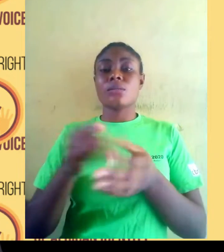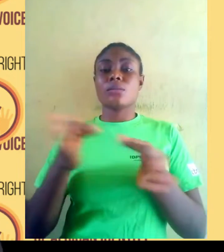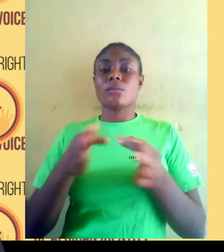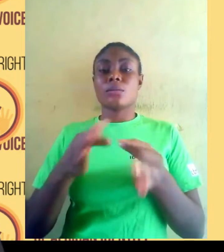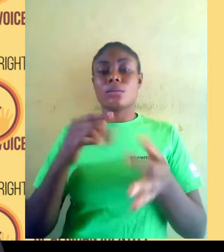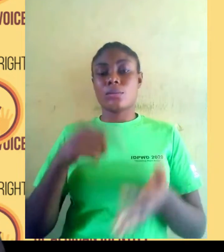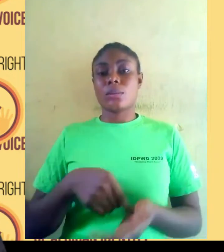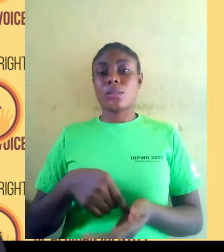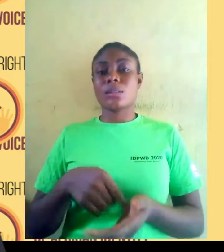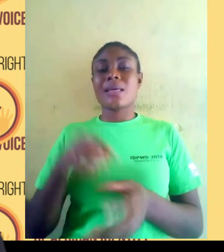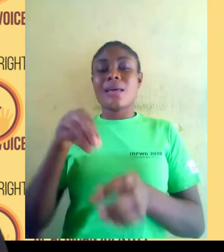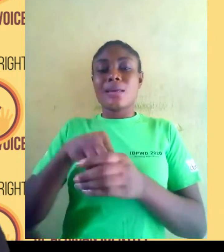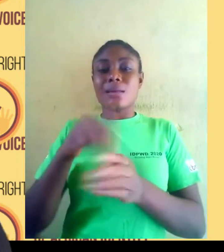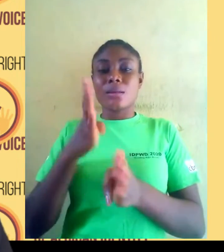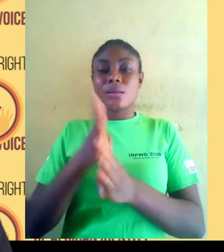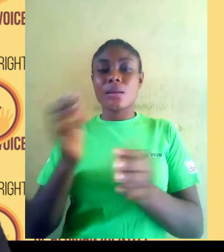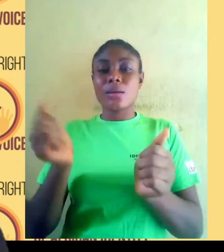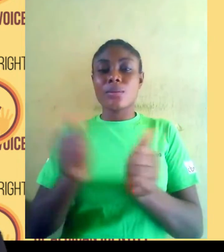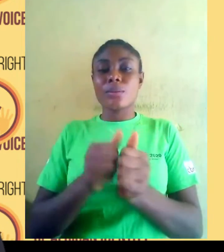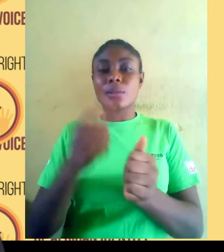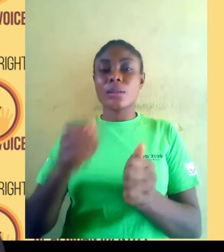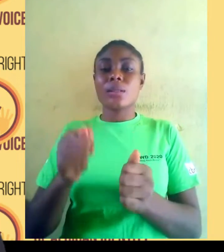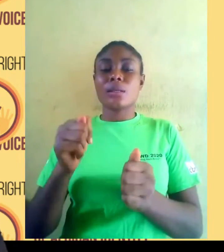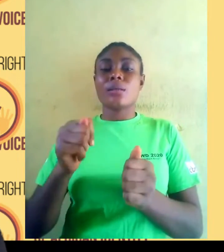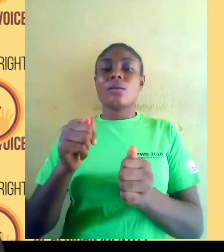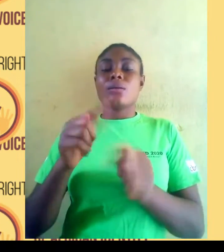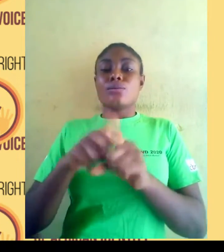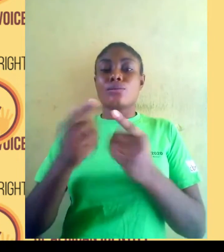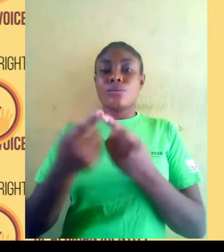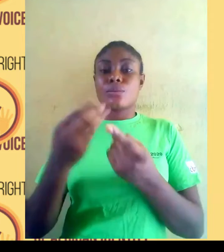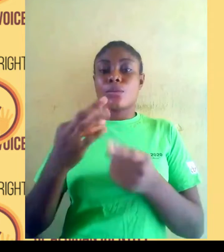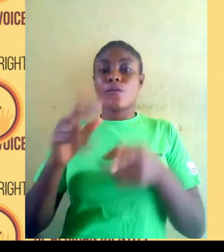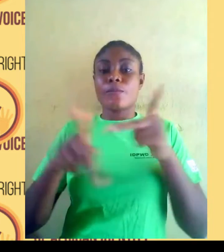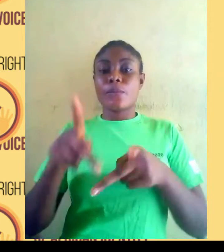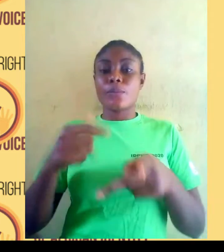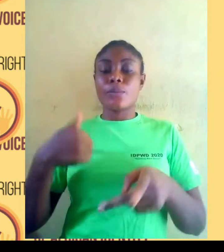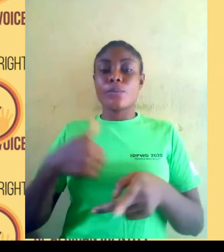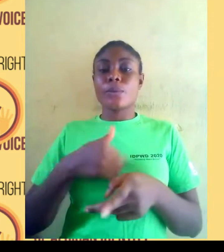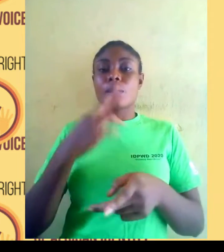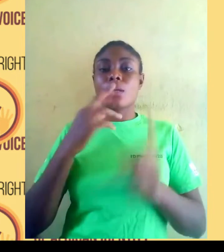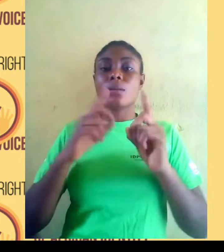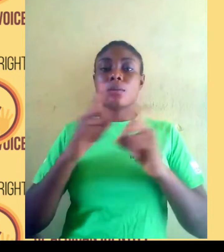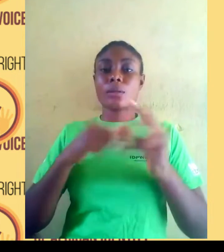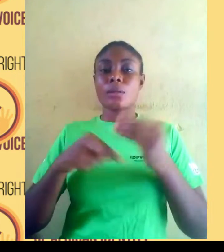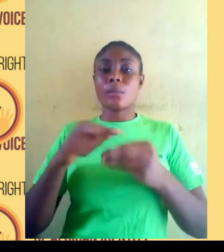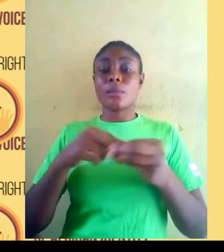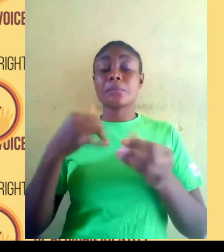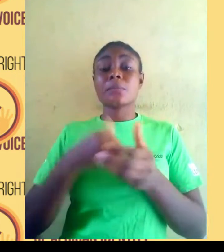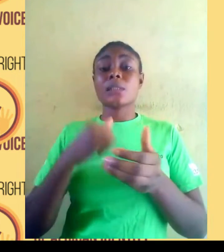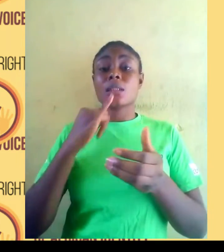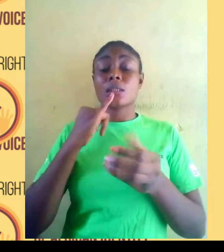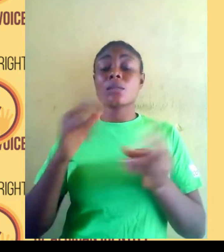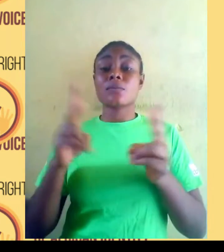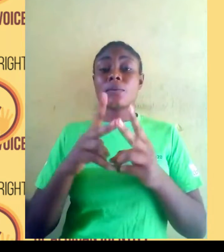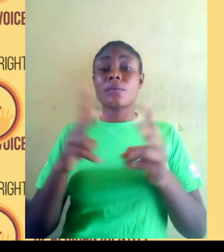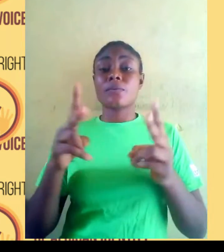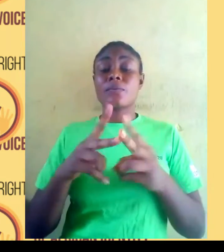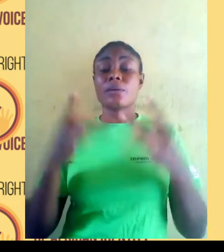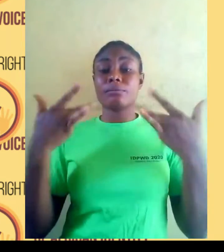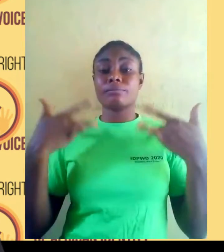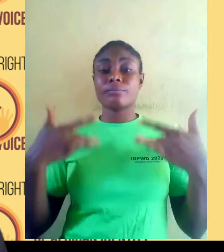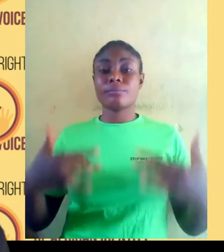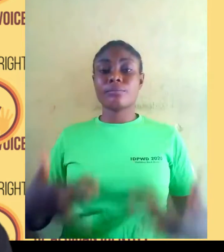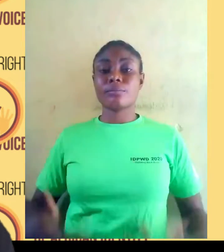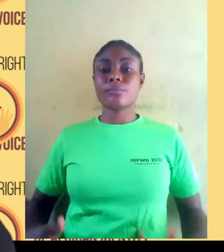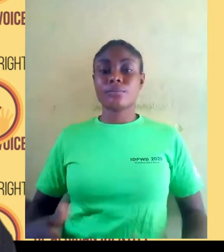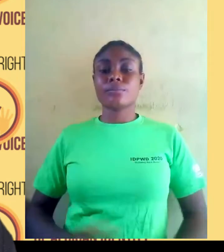in line with the set of people that we are referring to here. It is very disheartening.